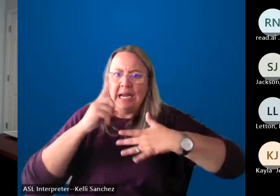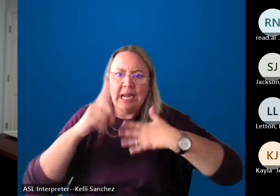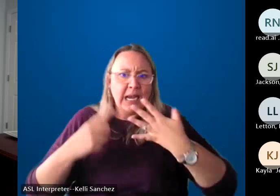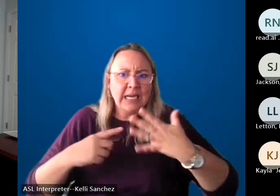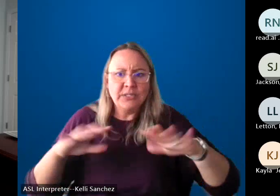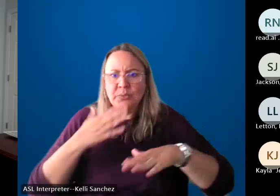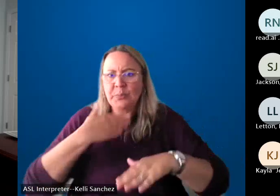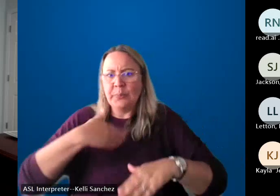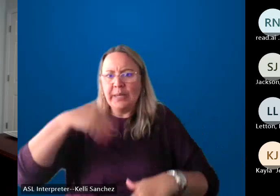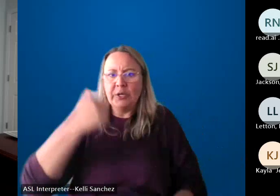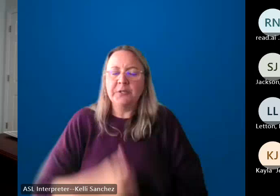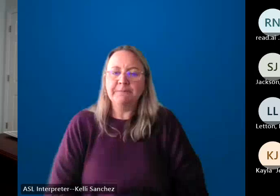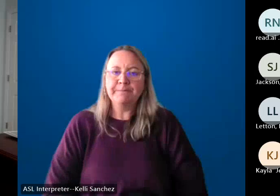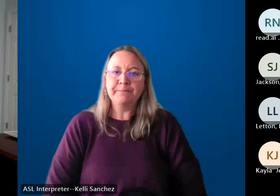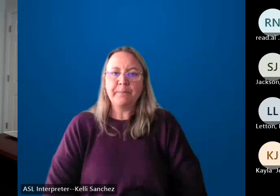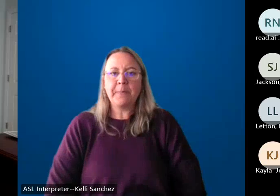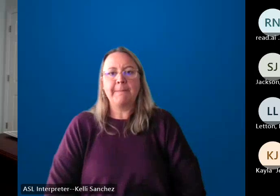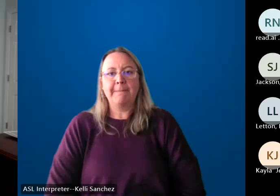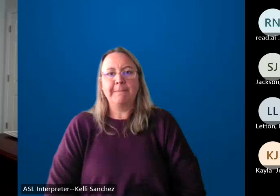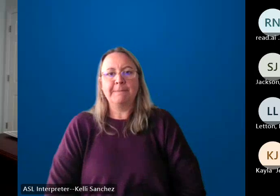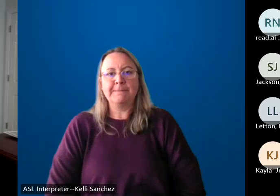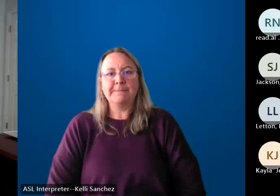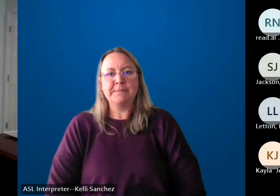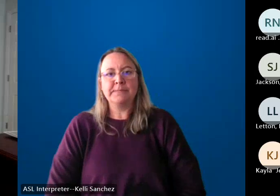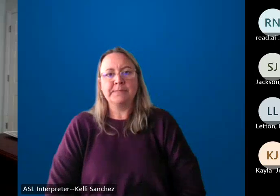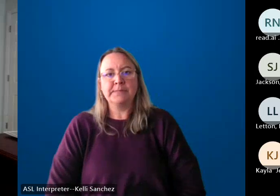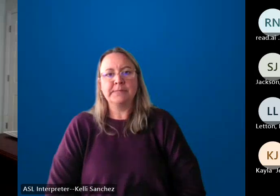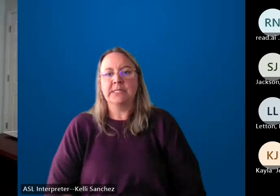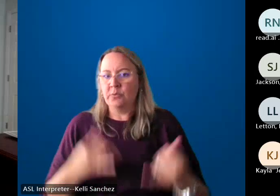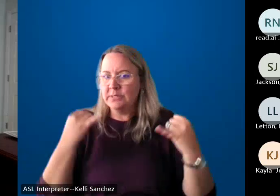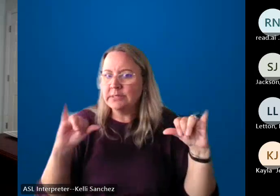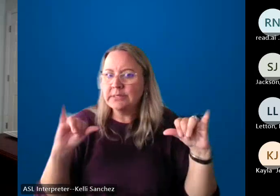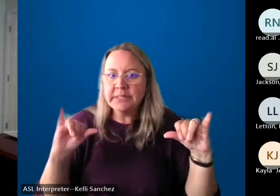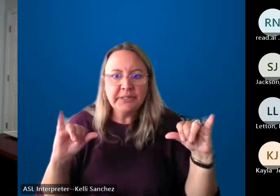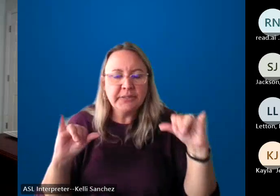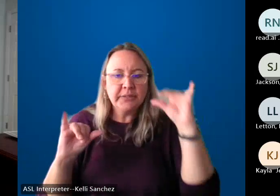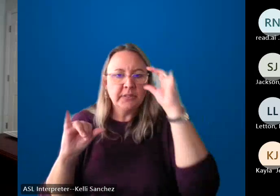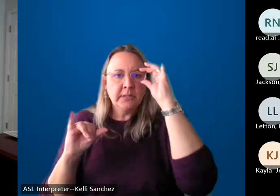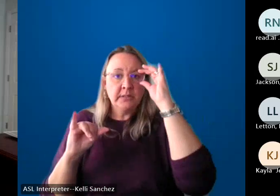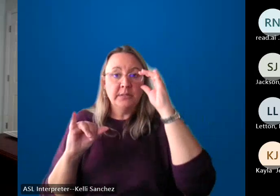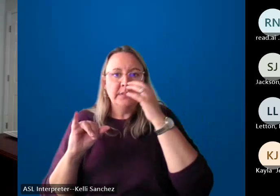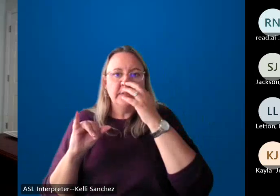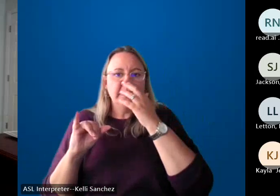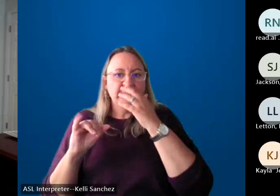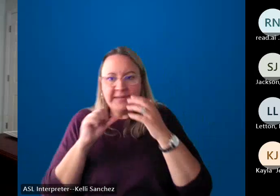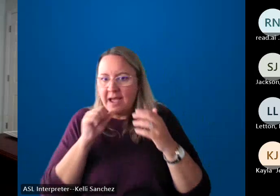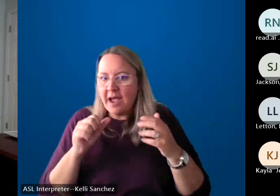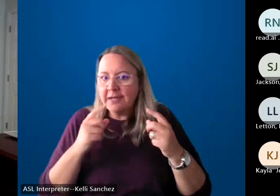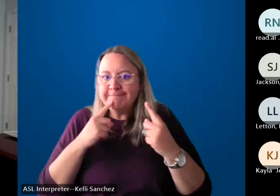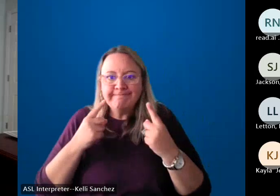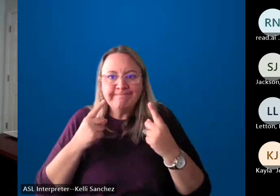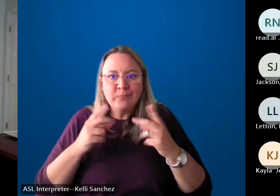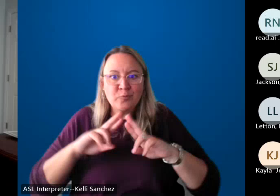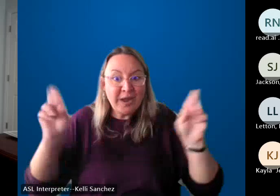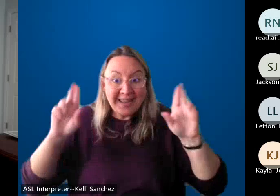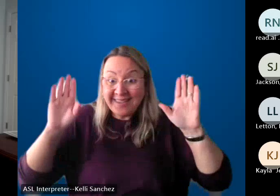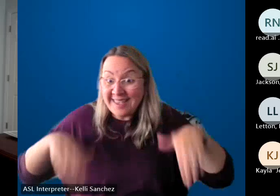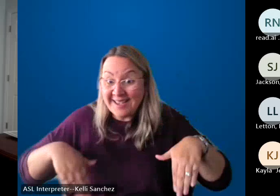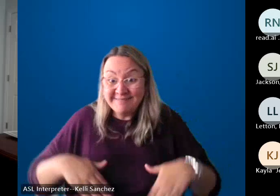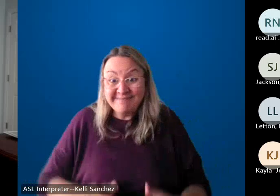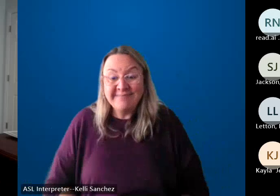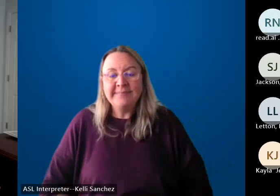better. um, but we're still not at a place yet where that is